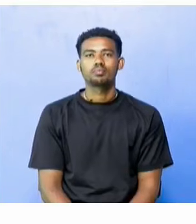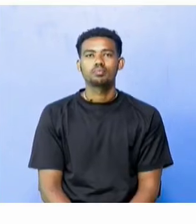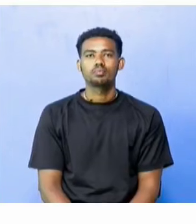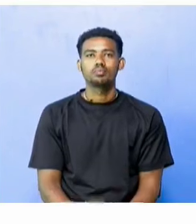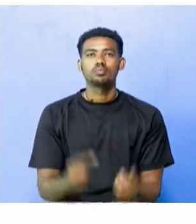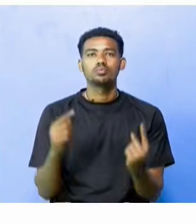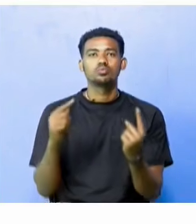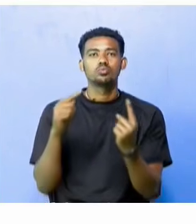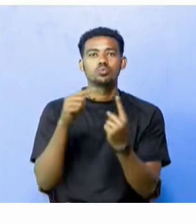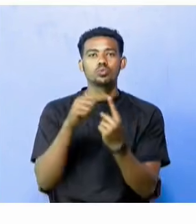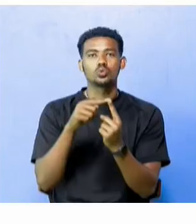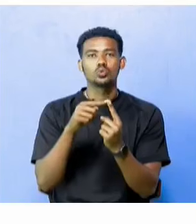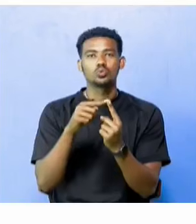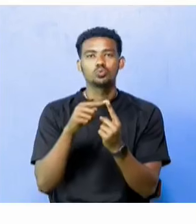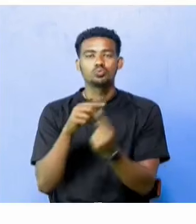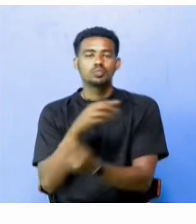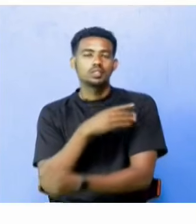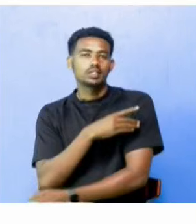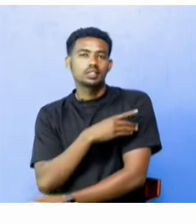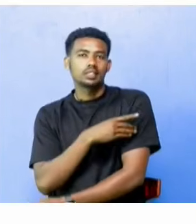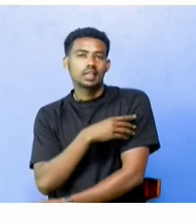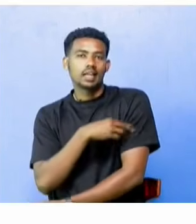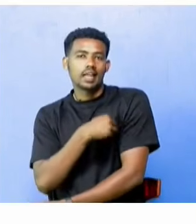to the clinic.